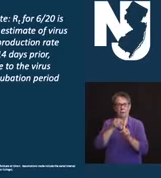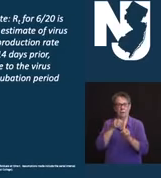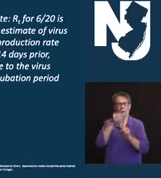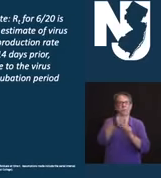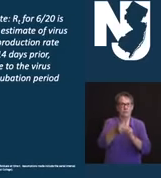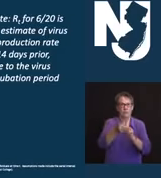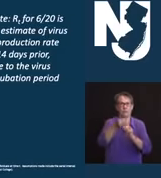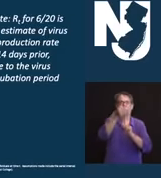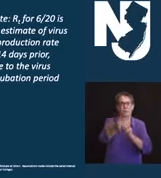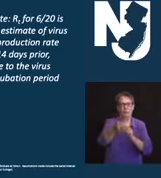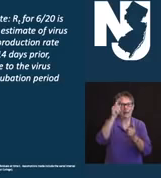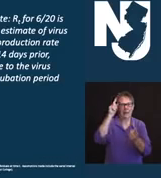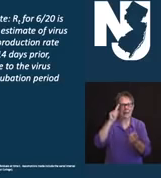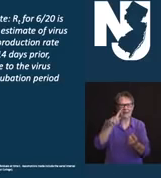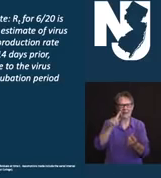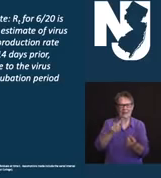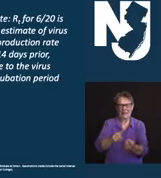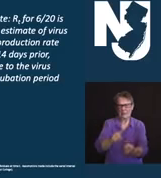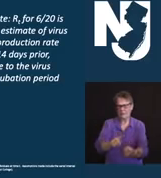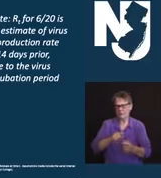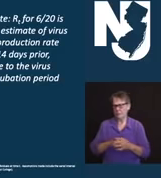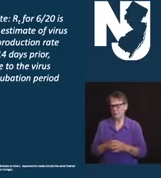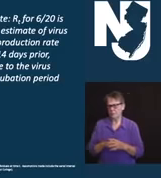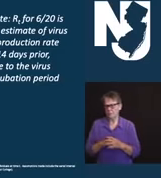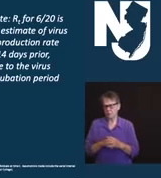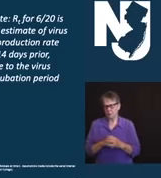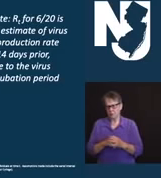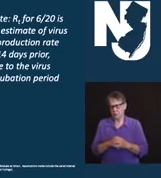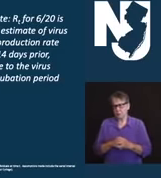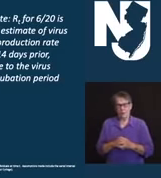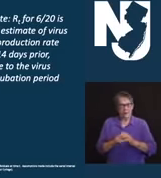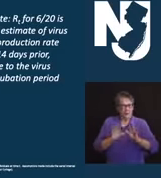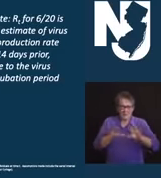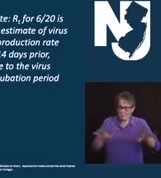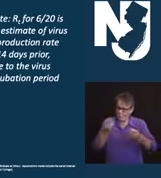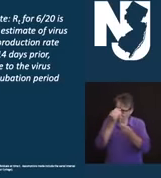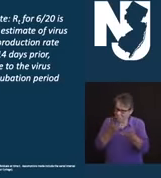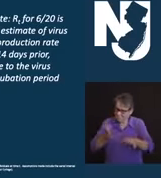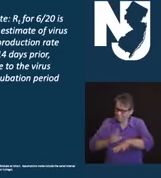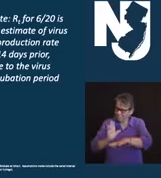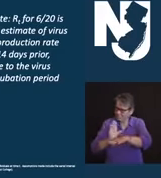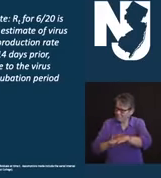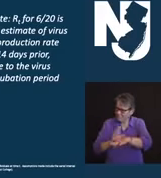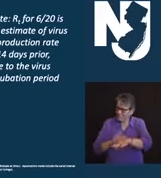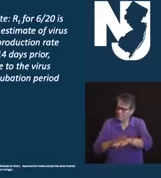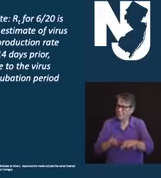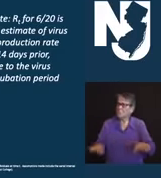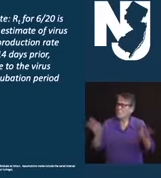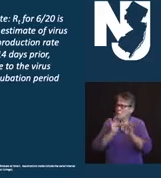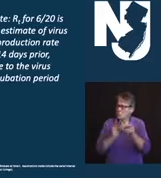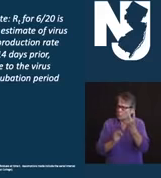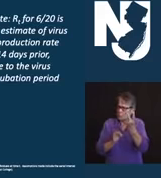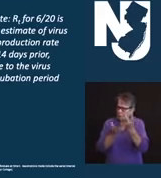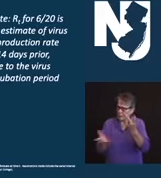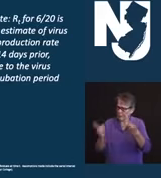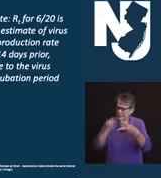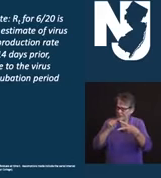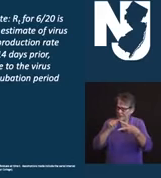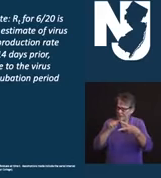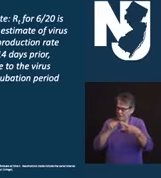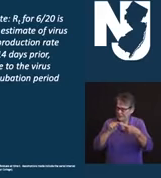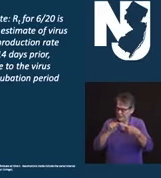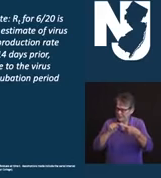a little bit of tough love. I would be lying if I didn't say two things. One is we all acknowledge an enormous amount of